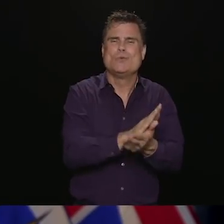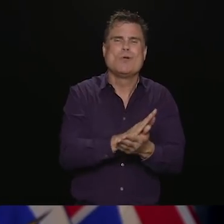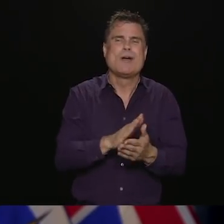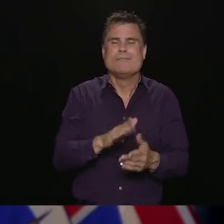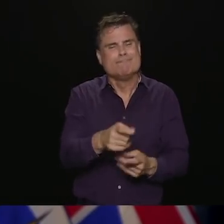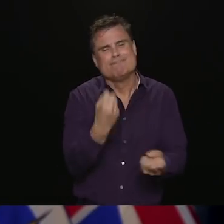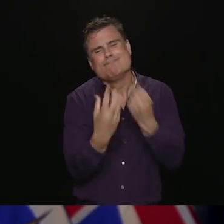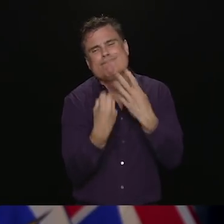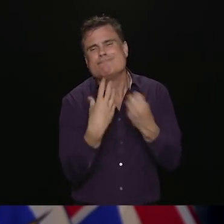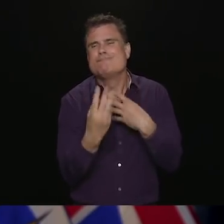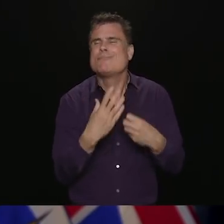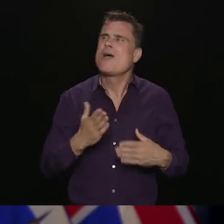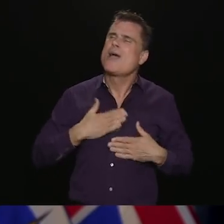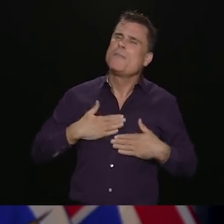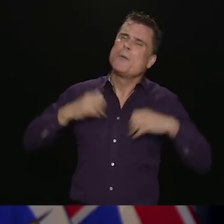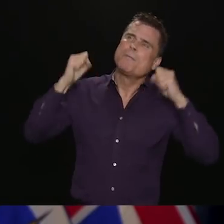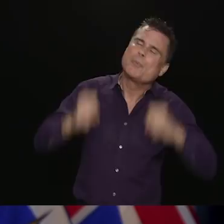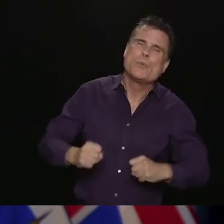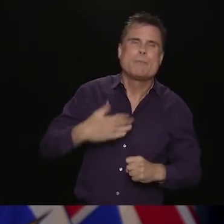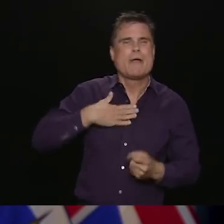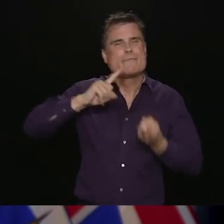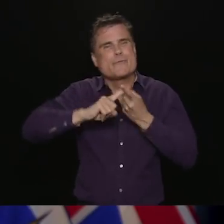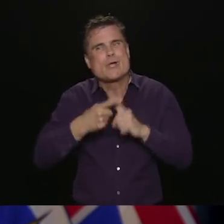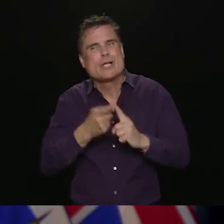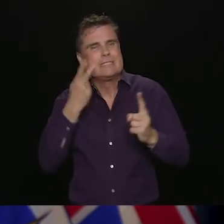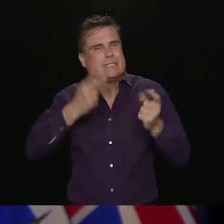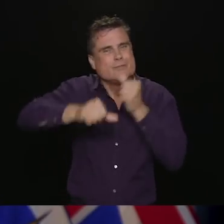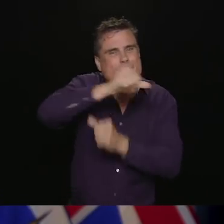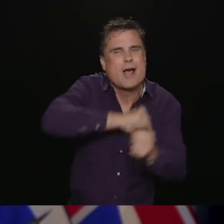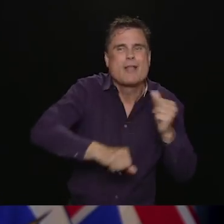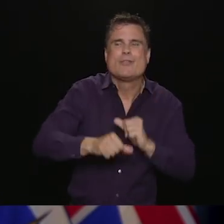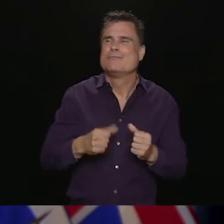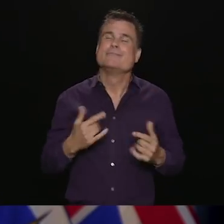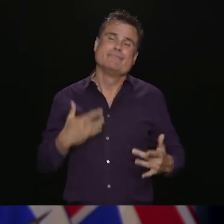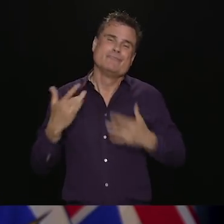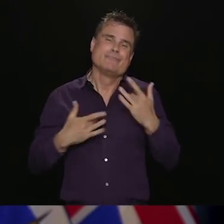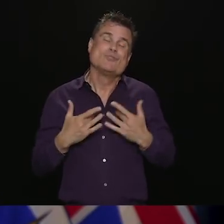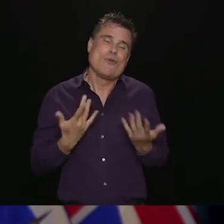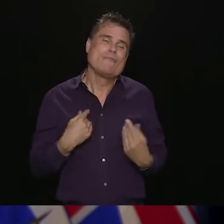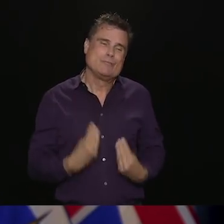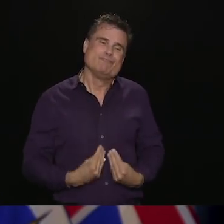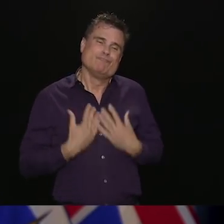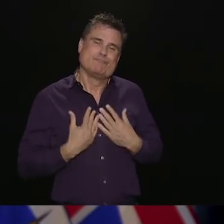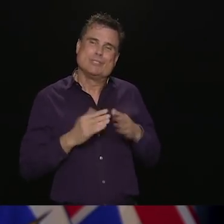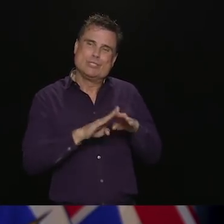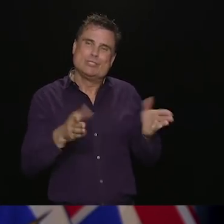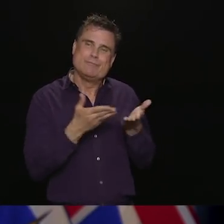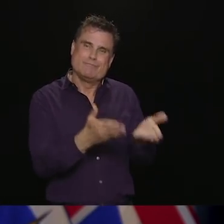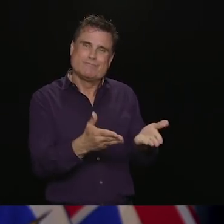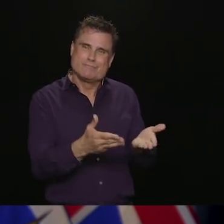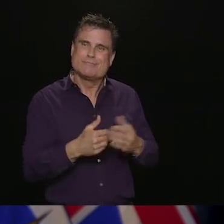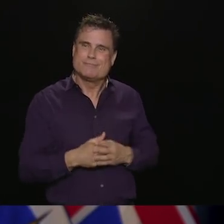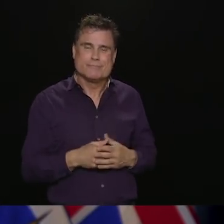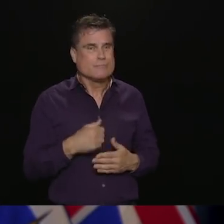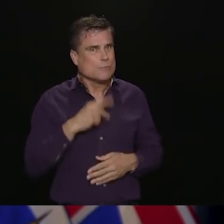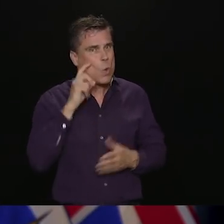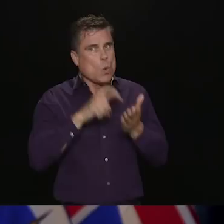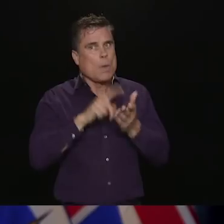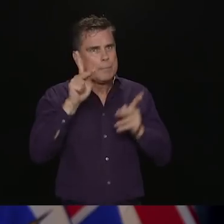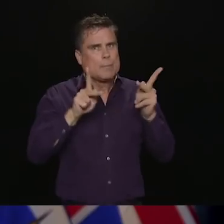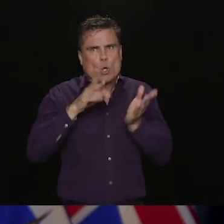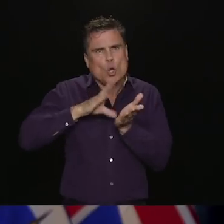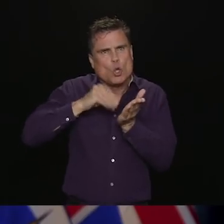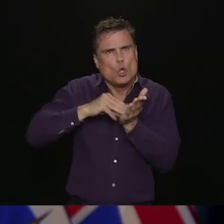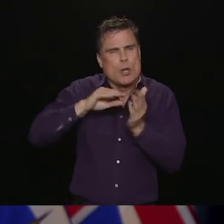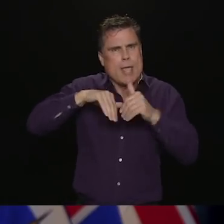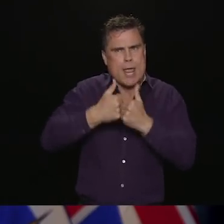that we've done it so has made it easier for everybody to learn how to adapt. And we've learned that, as we did